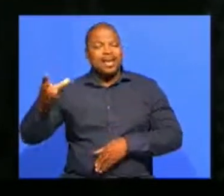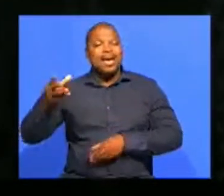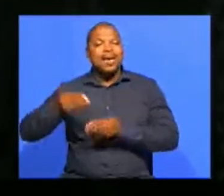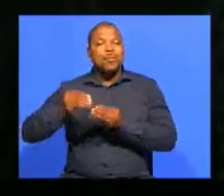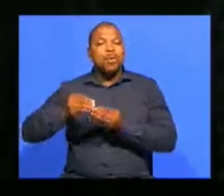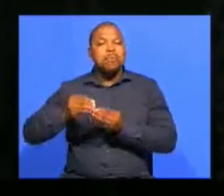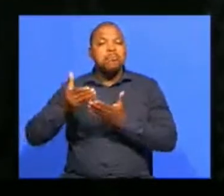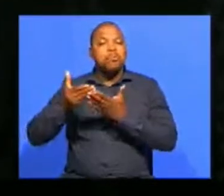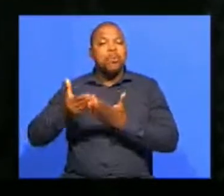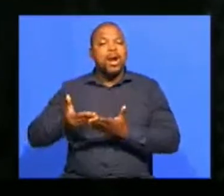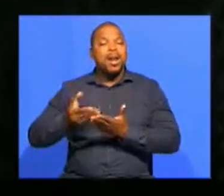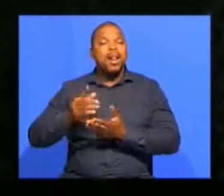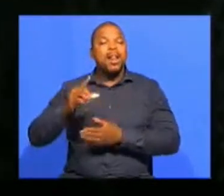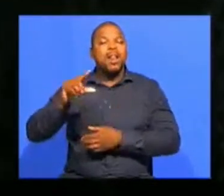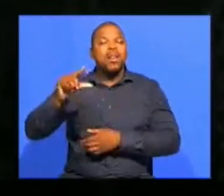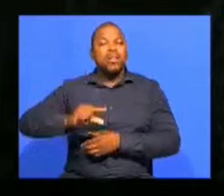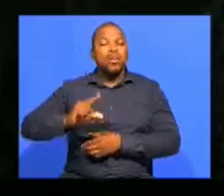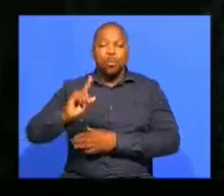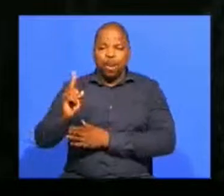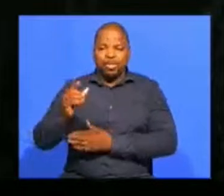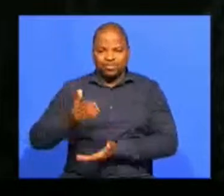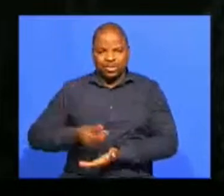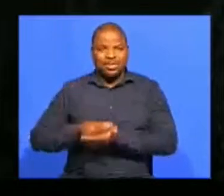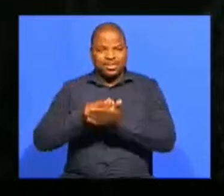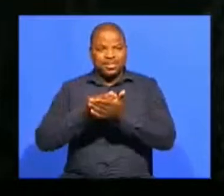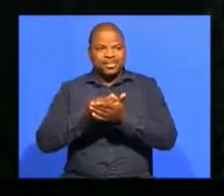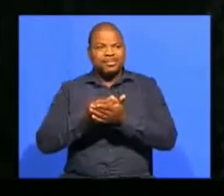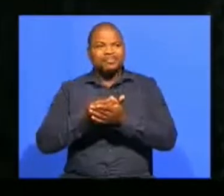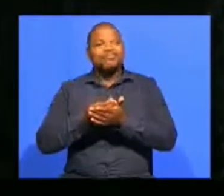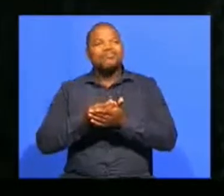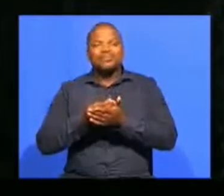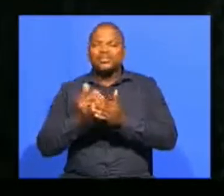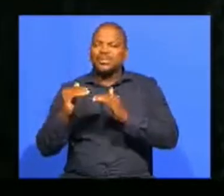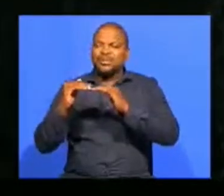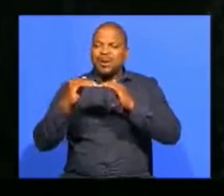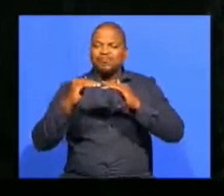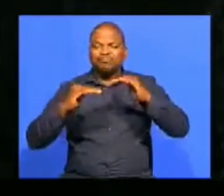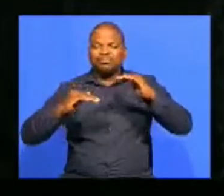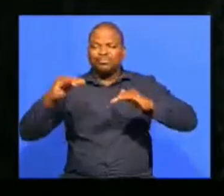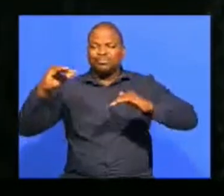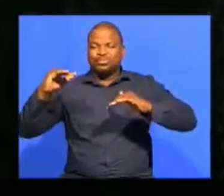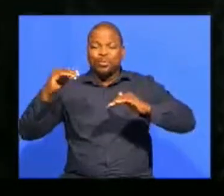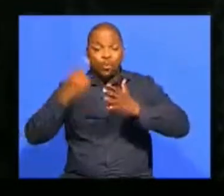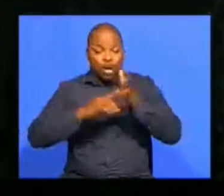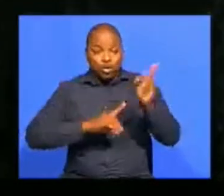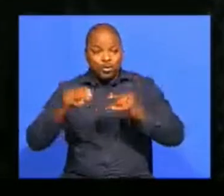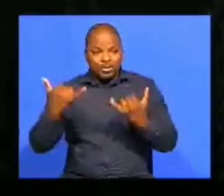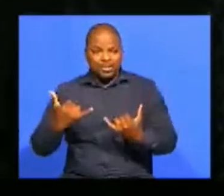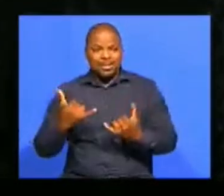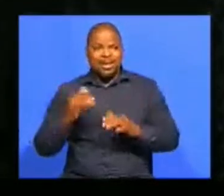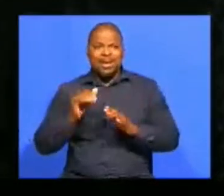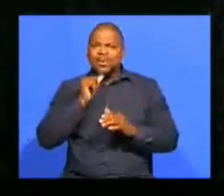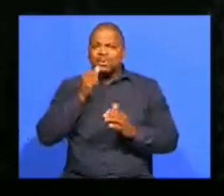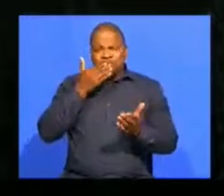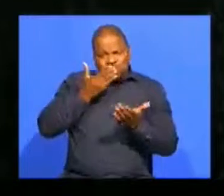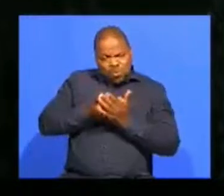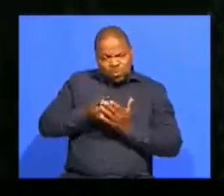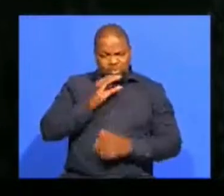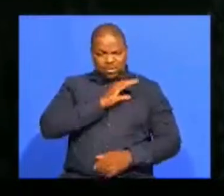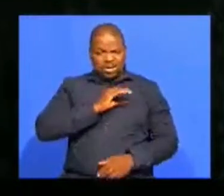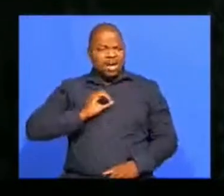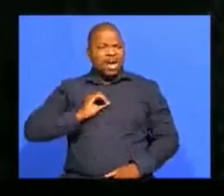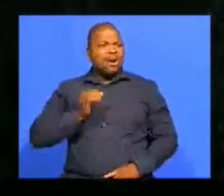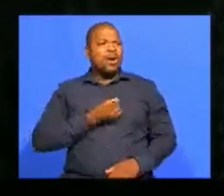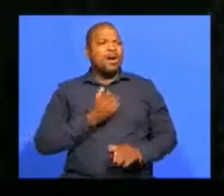weight to where there's less weight, and they come to near equilibrium. That's all we're doing. How could it not be good for our